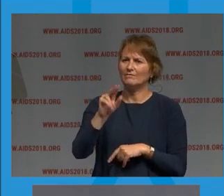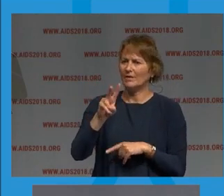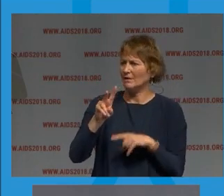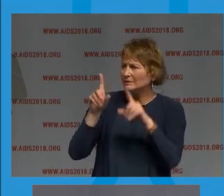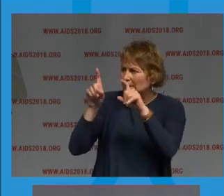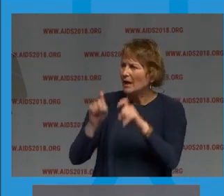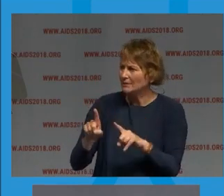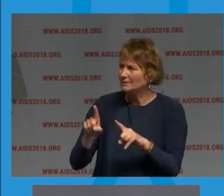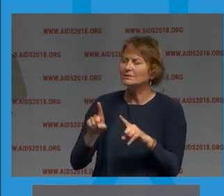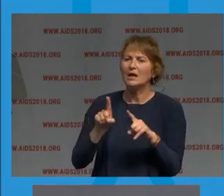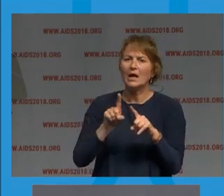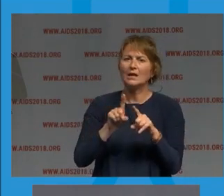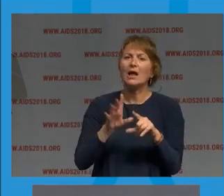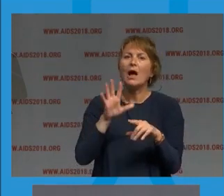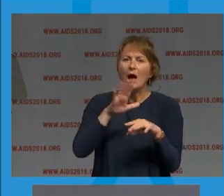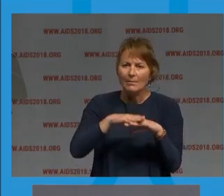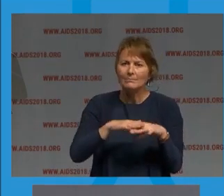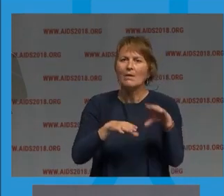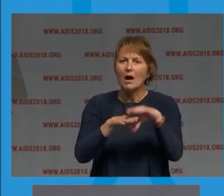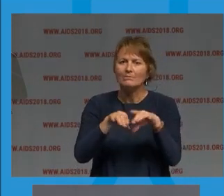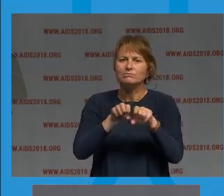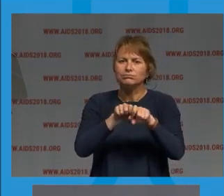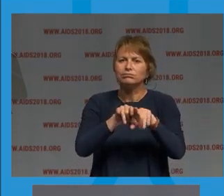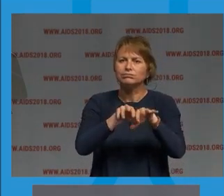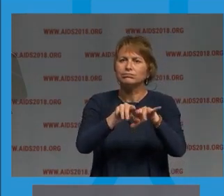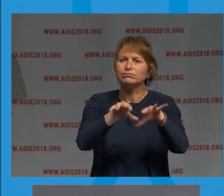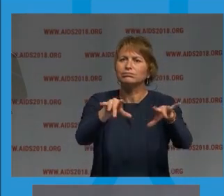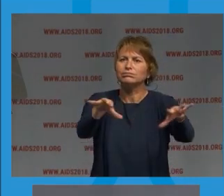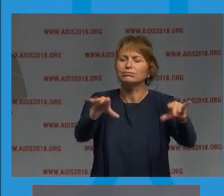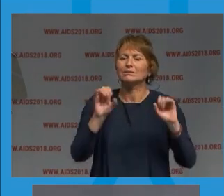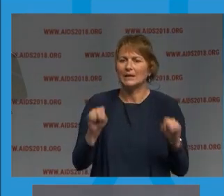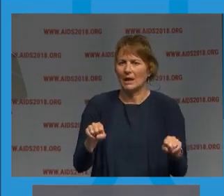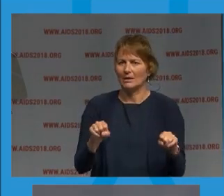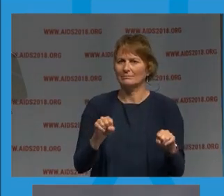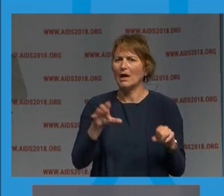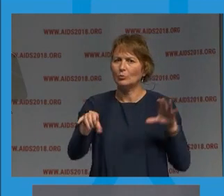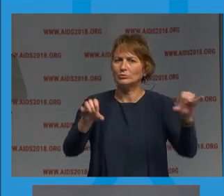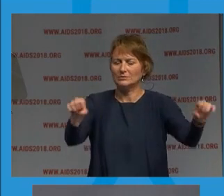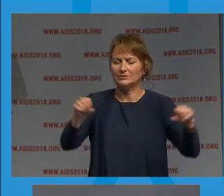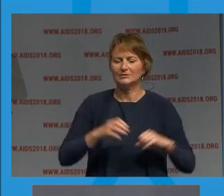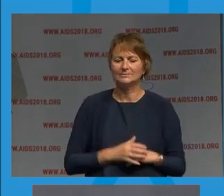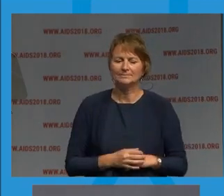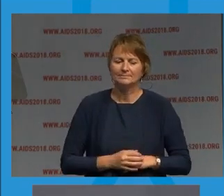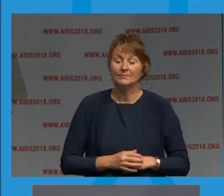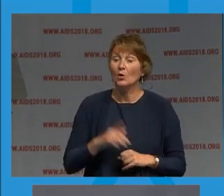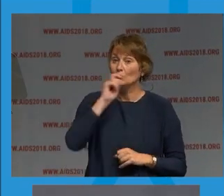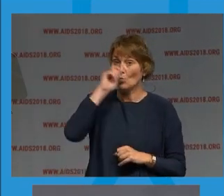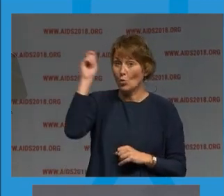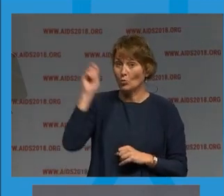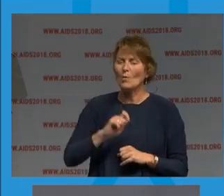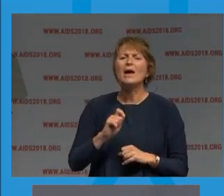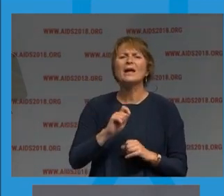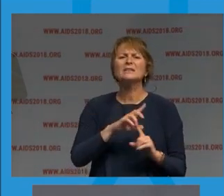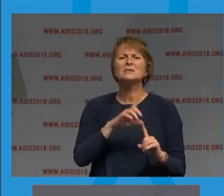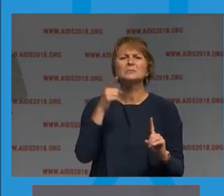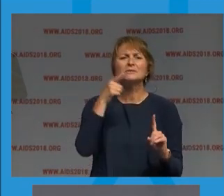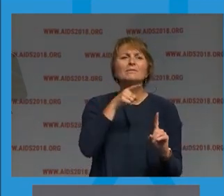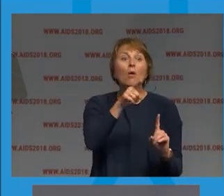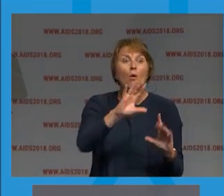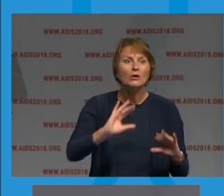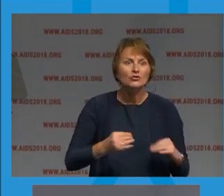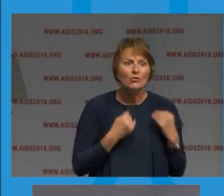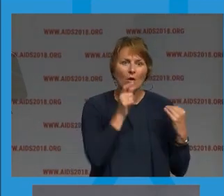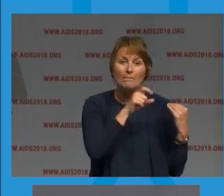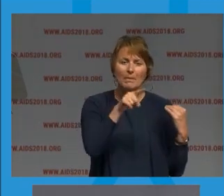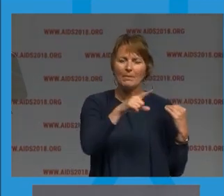cascade. The Alliance in Ukraine recently launched a novel intervention that specifically targets young people experimenting with different